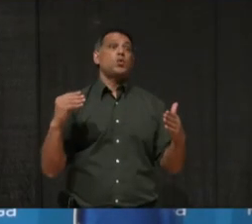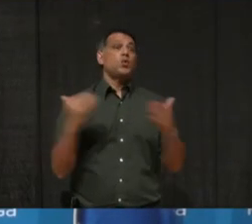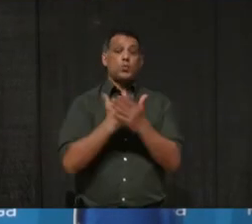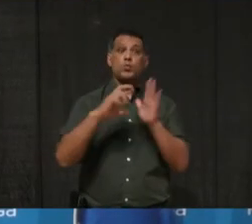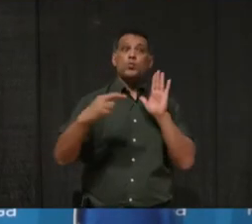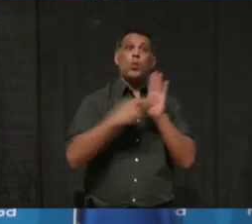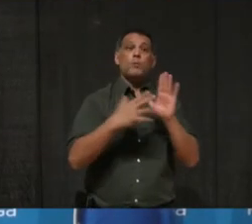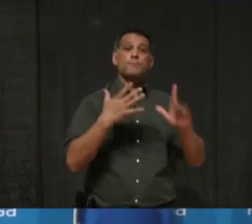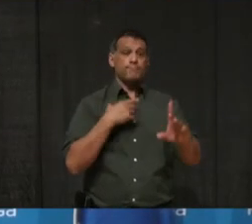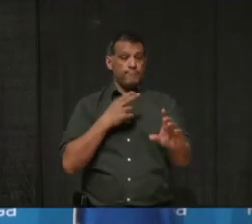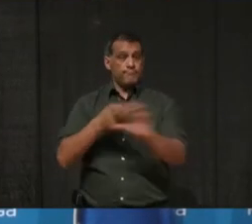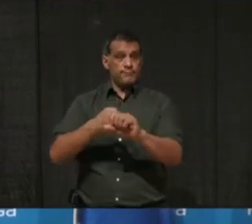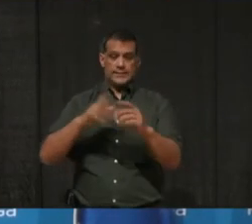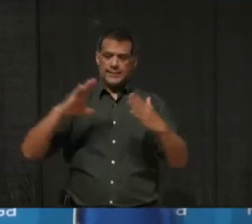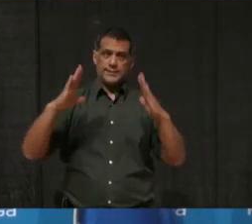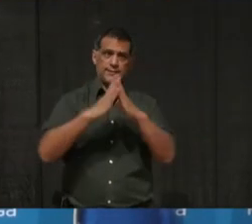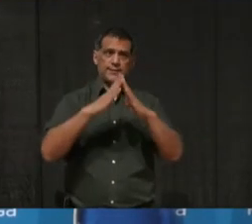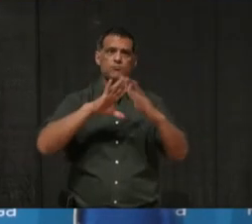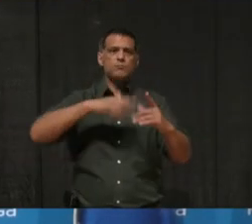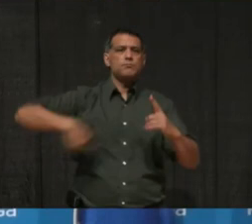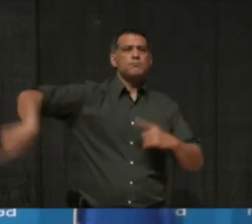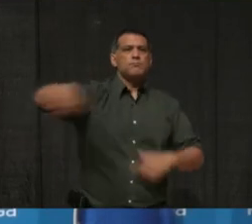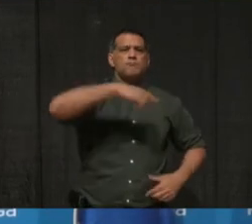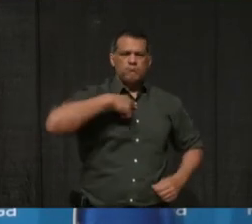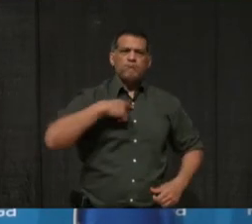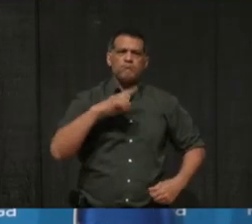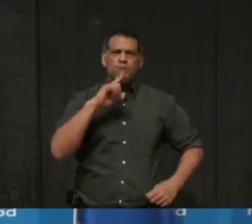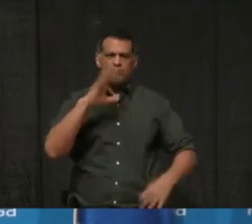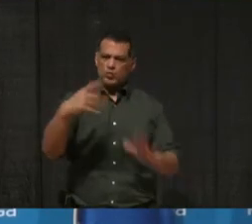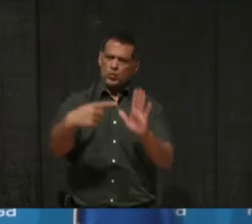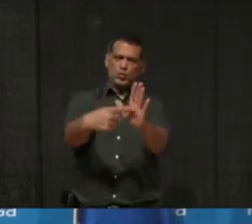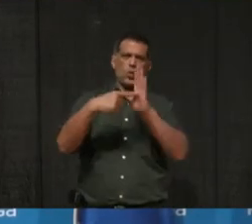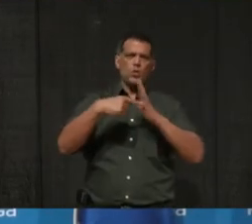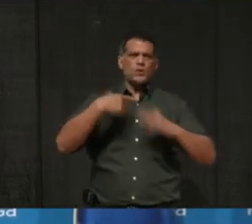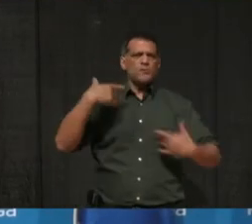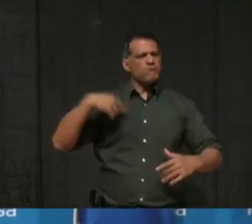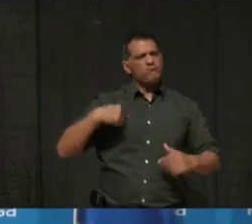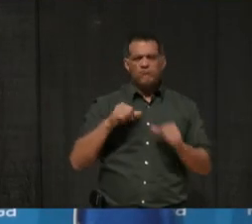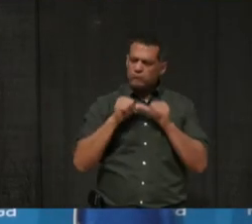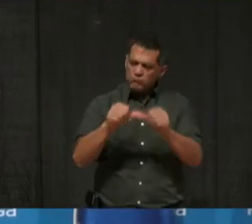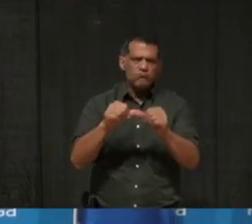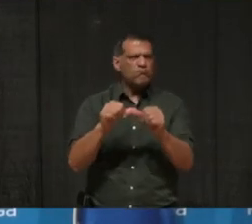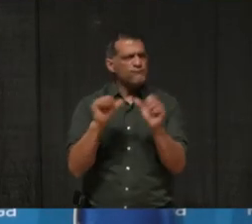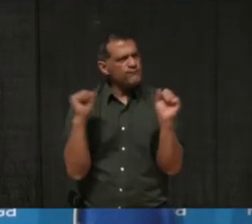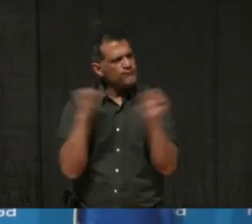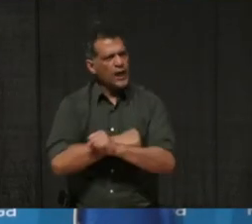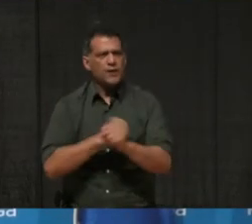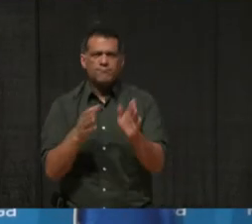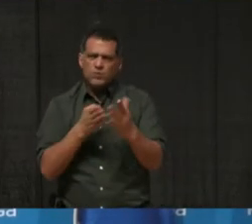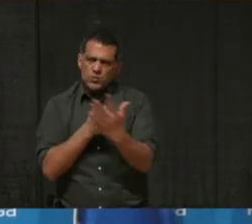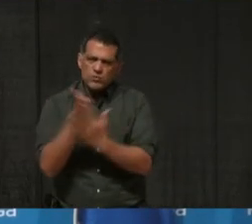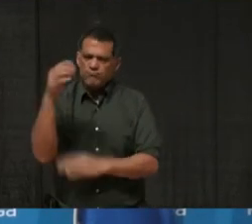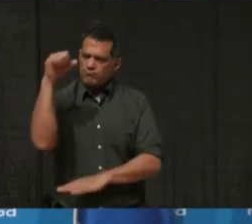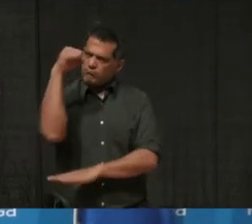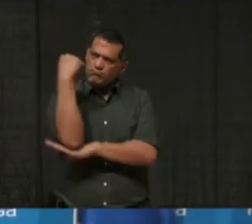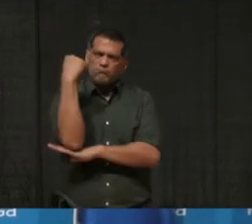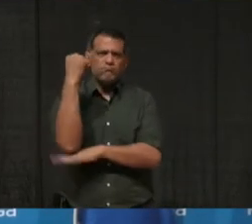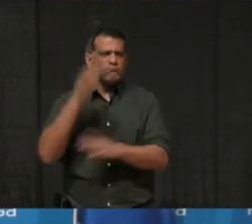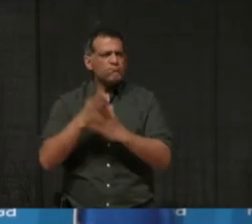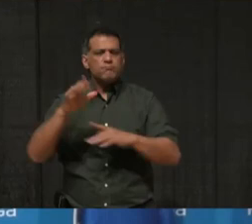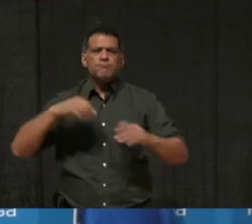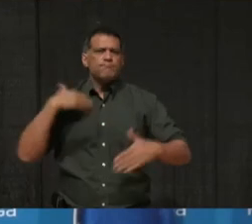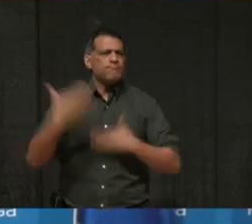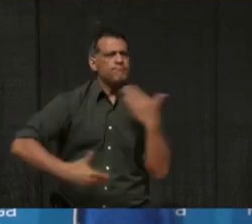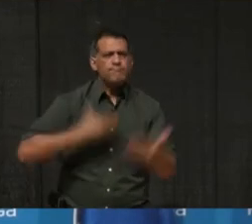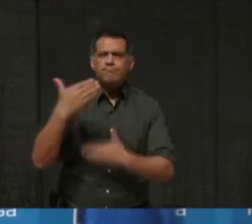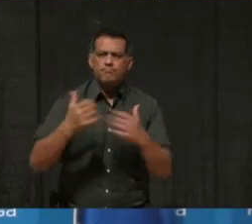has demonstrated an incredible determination and resilience over the past year. I know this has been and